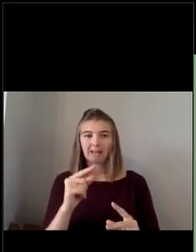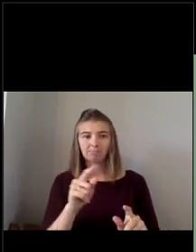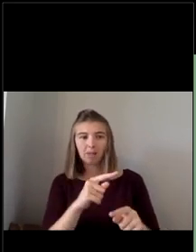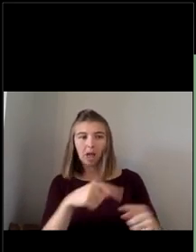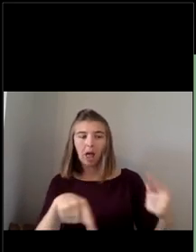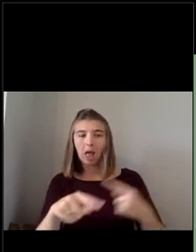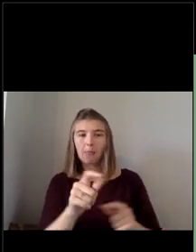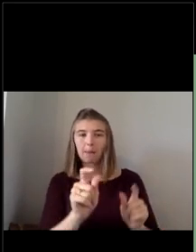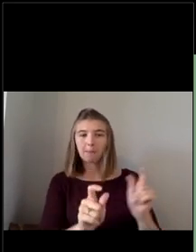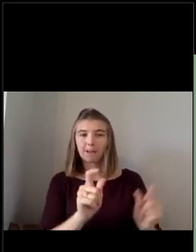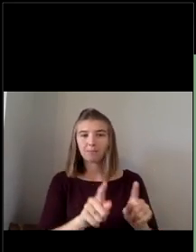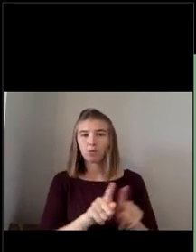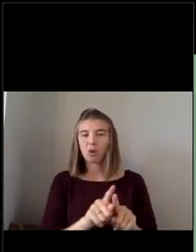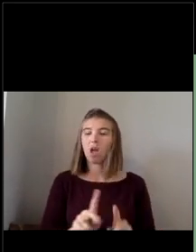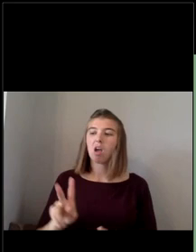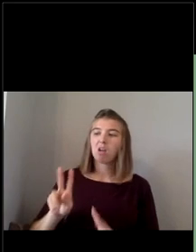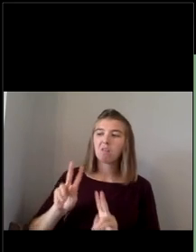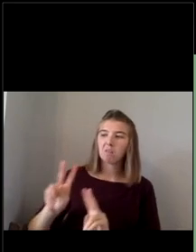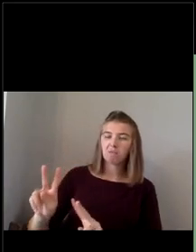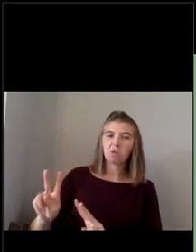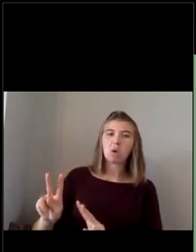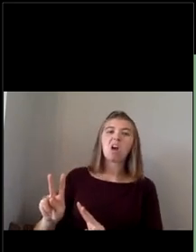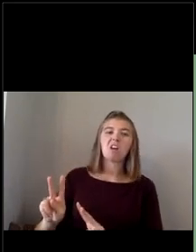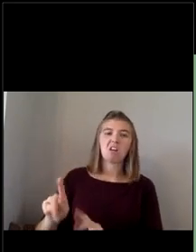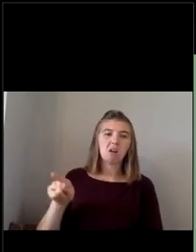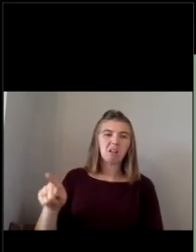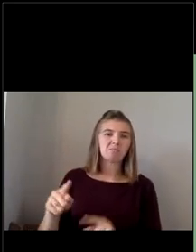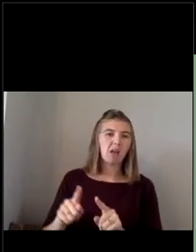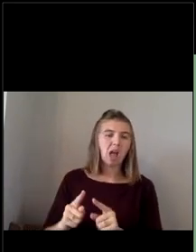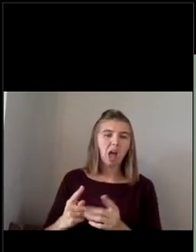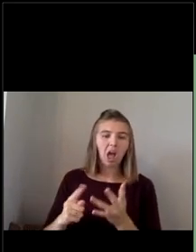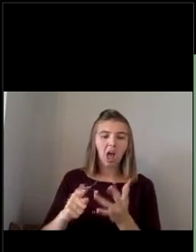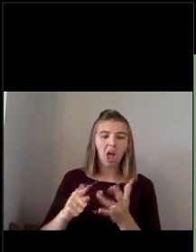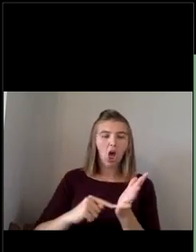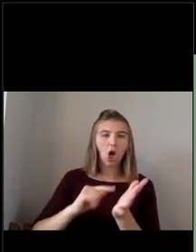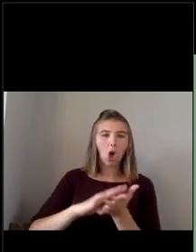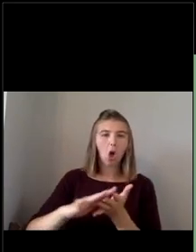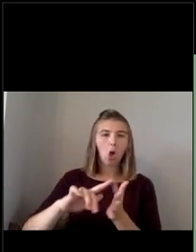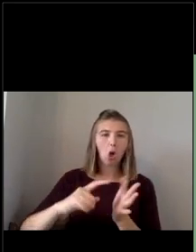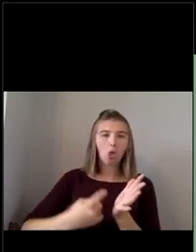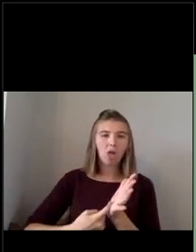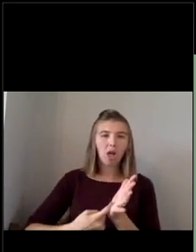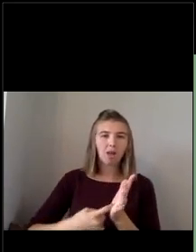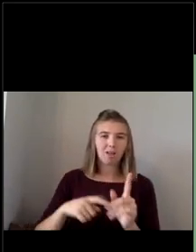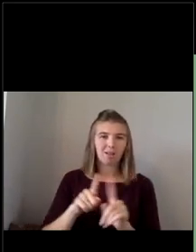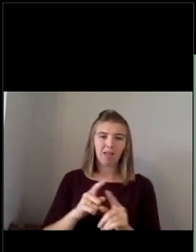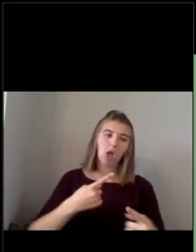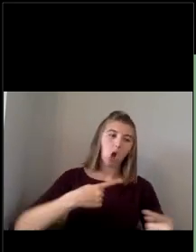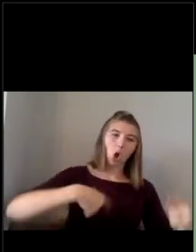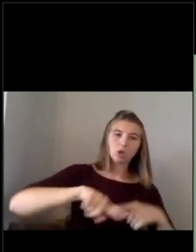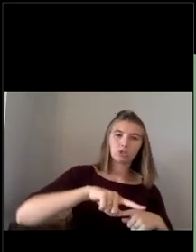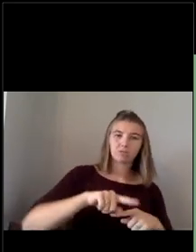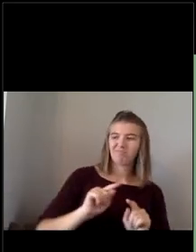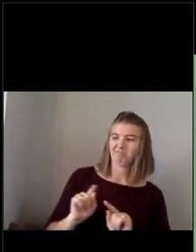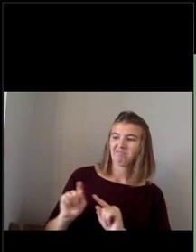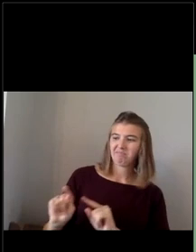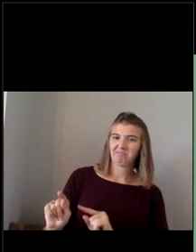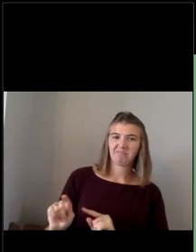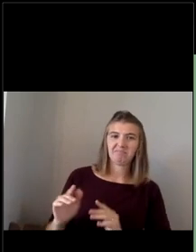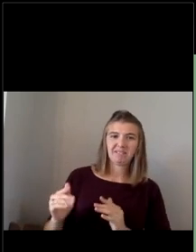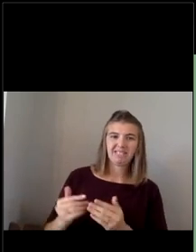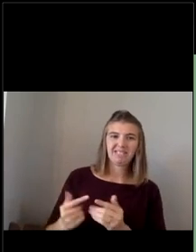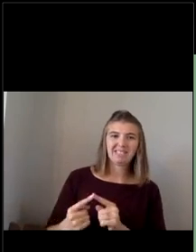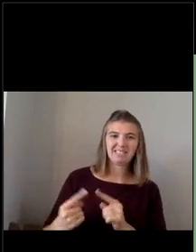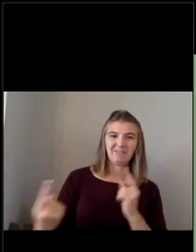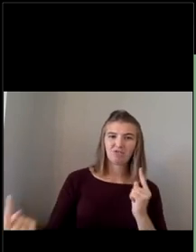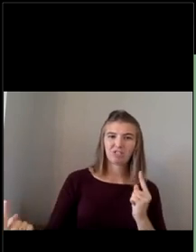other. And then this can lead to a sense of isolation among them. So to look a bit more closely at